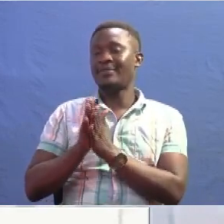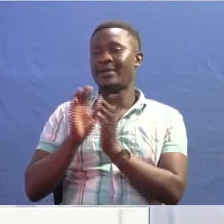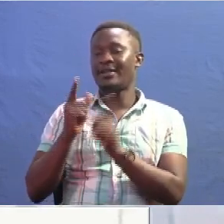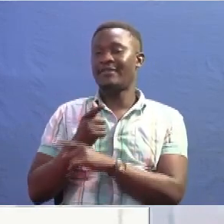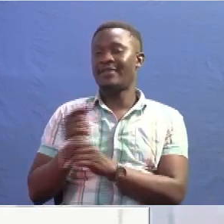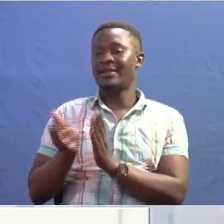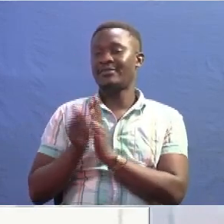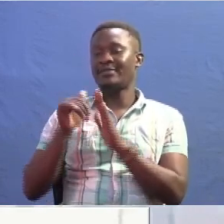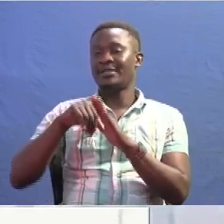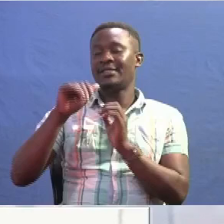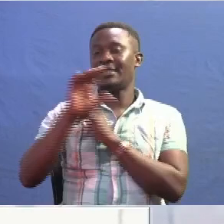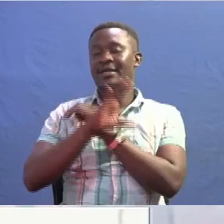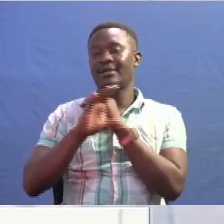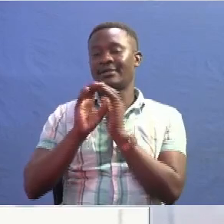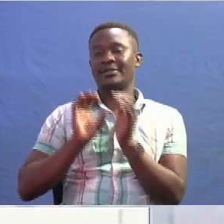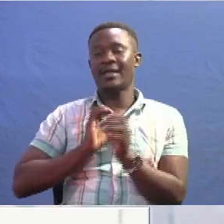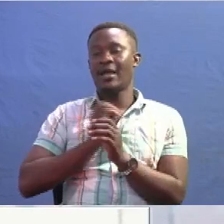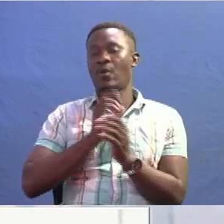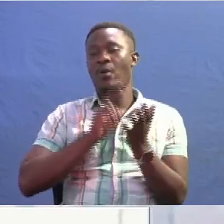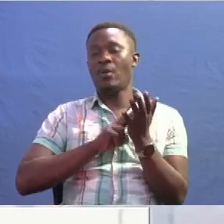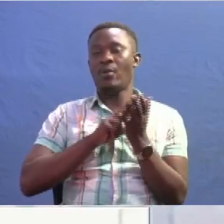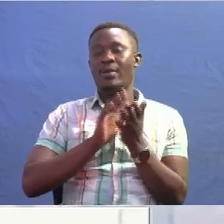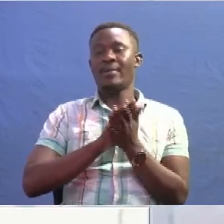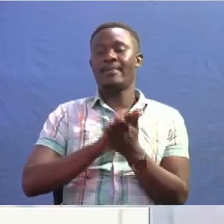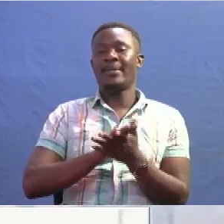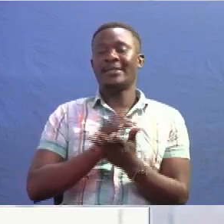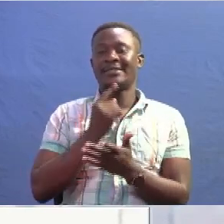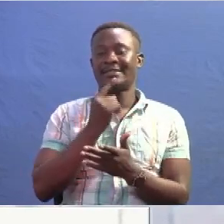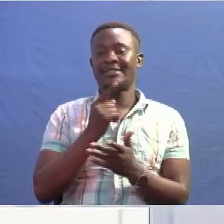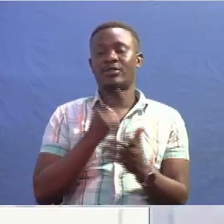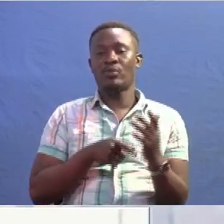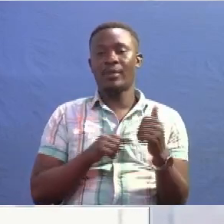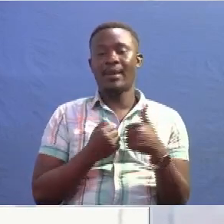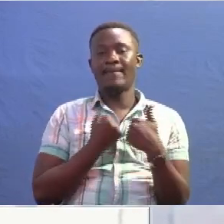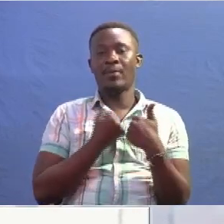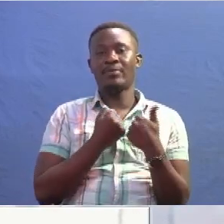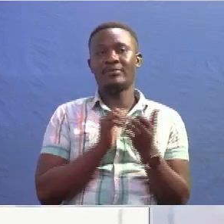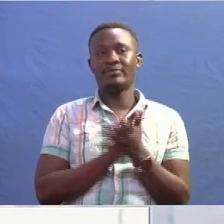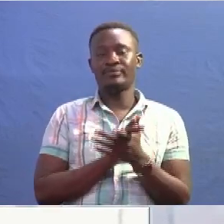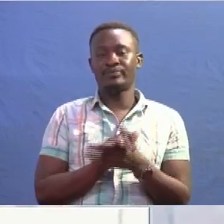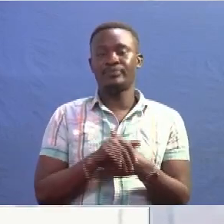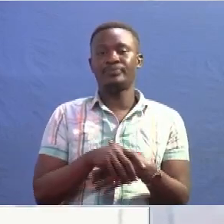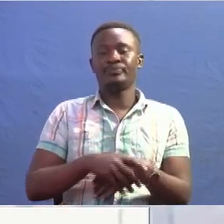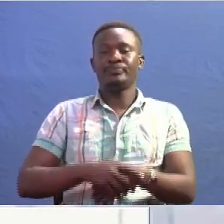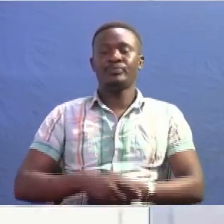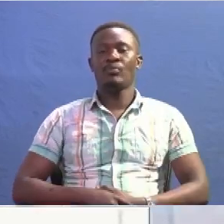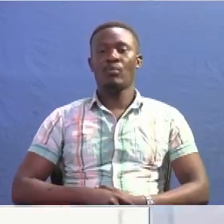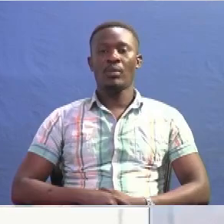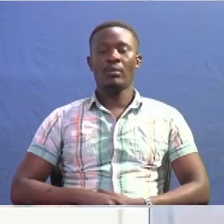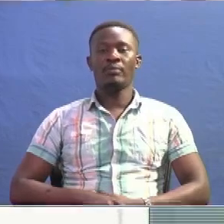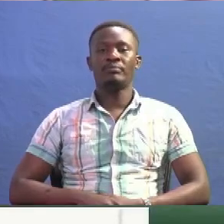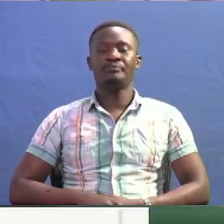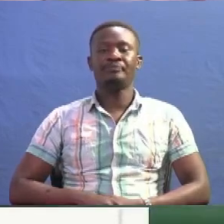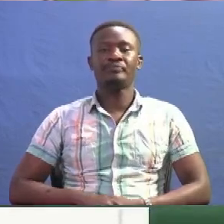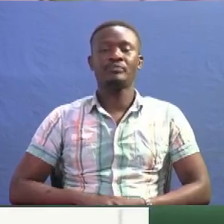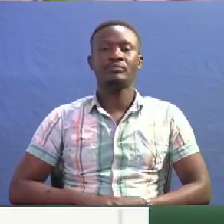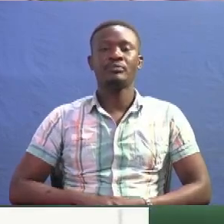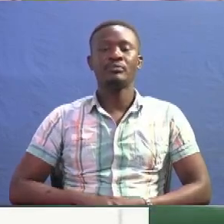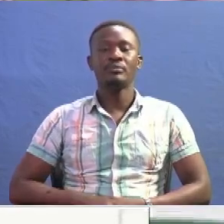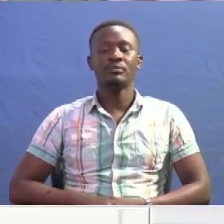the country. Our health reporter Yvonne Kemuma attended the camp and filed the following report.